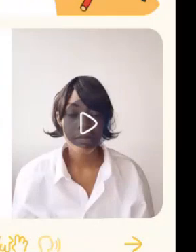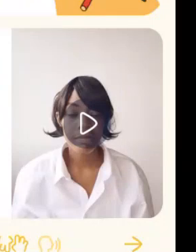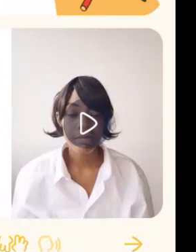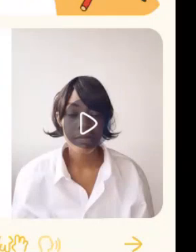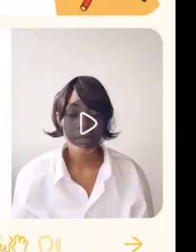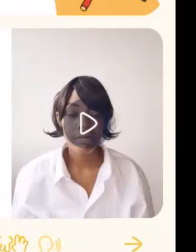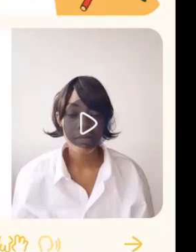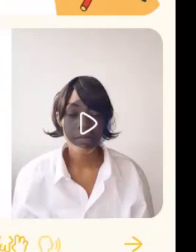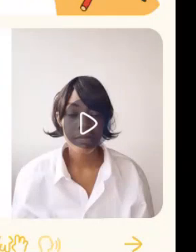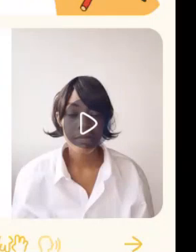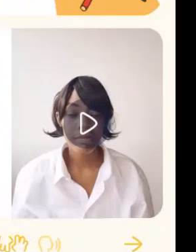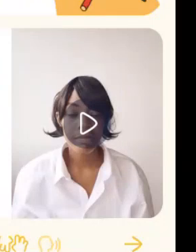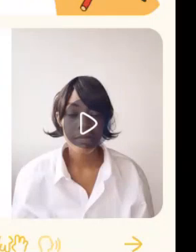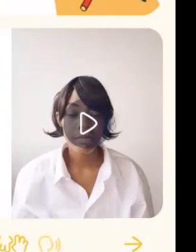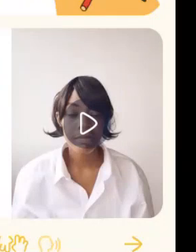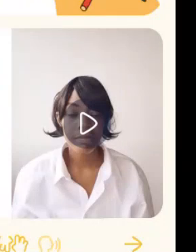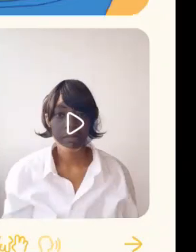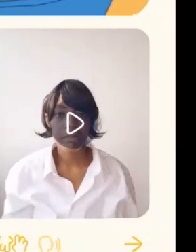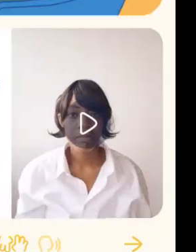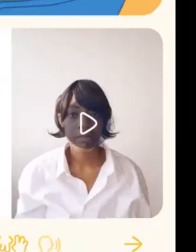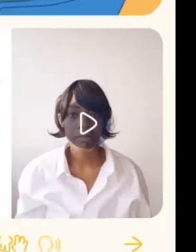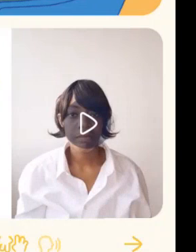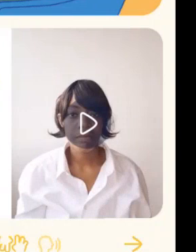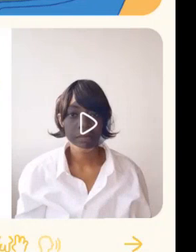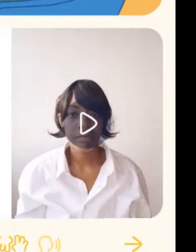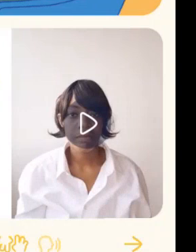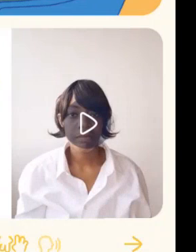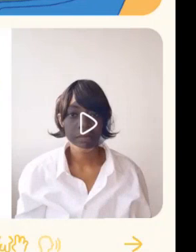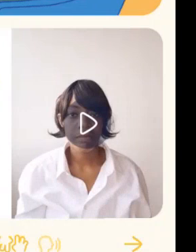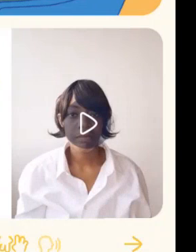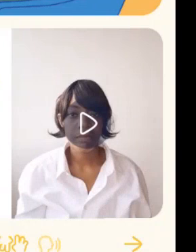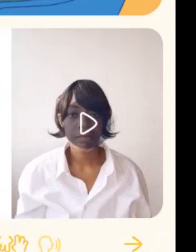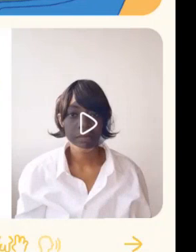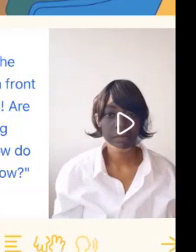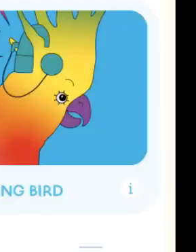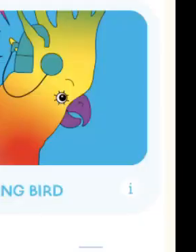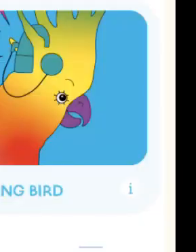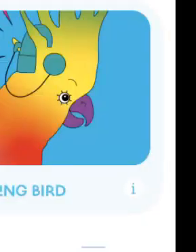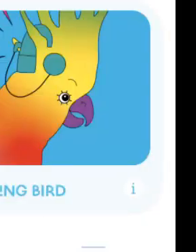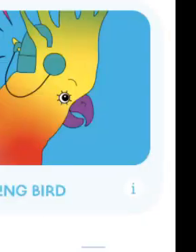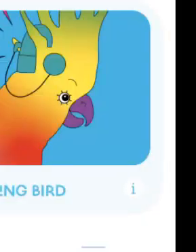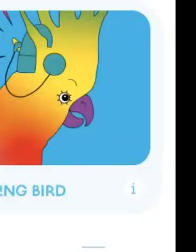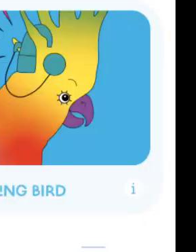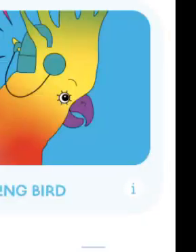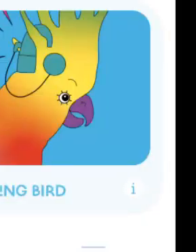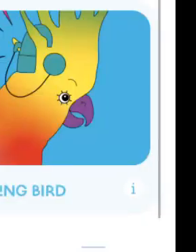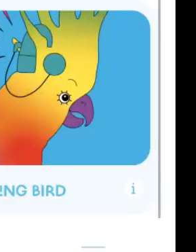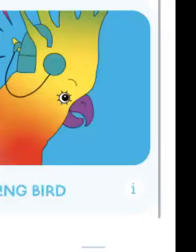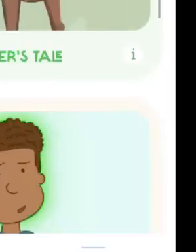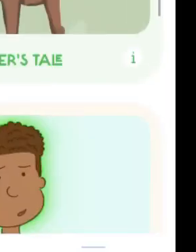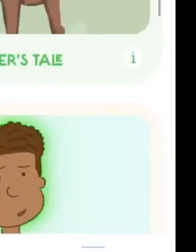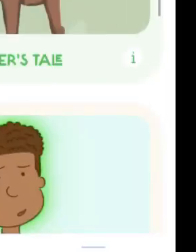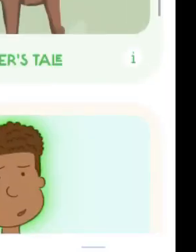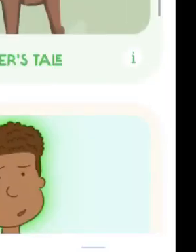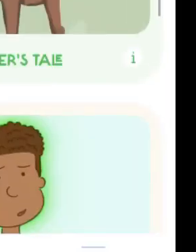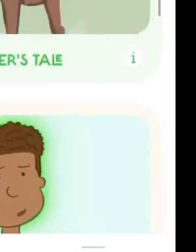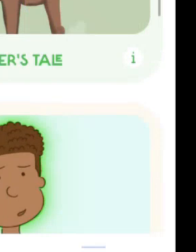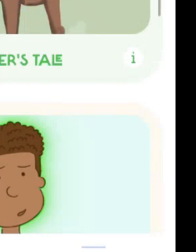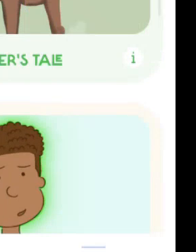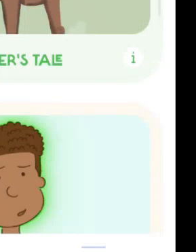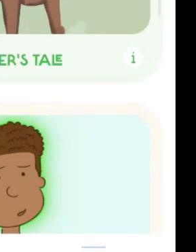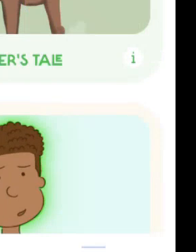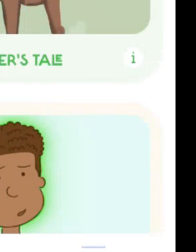there. So that should give you a good understanding of the different ways that you can interact with the app. We've got